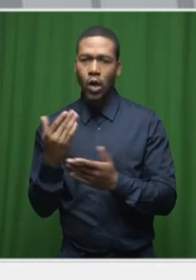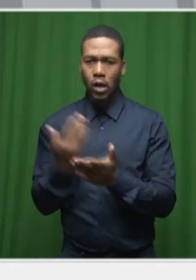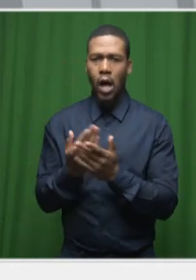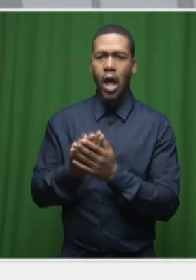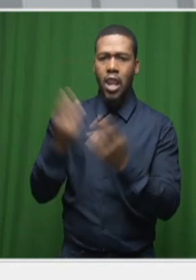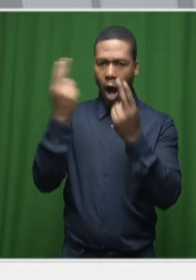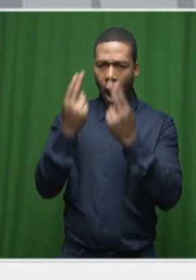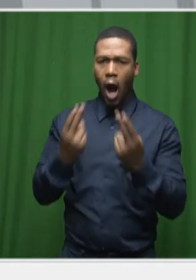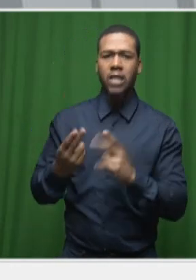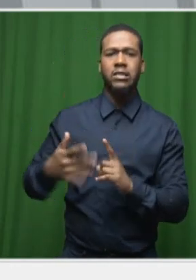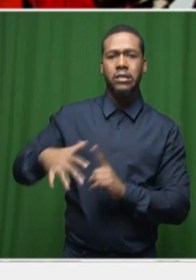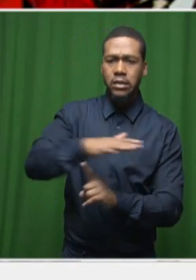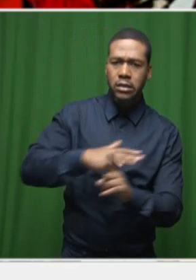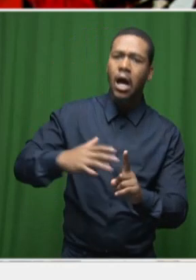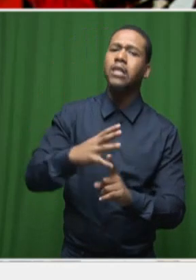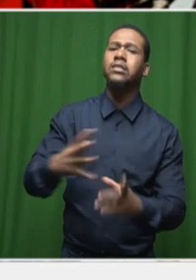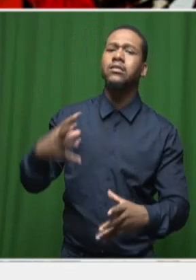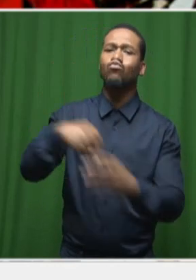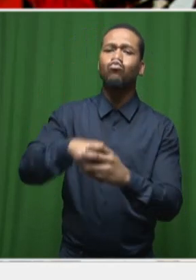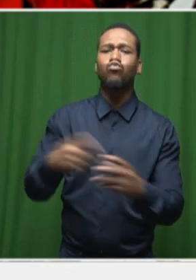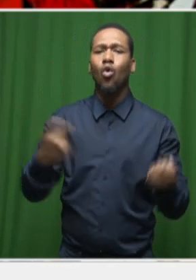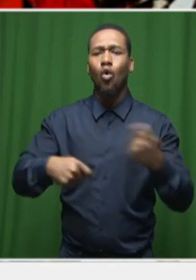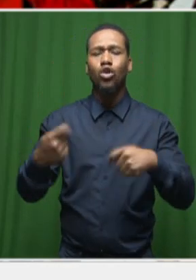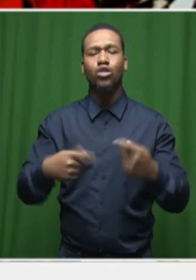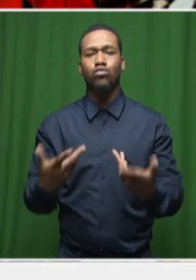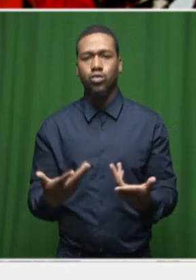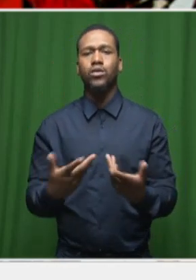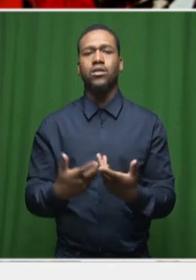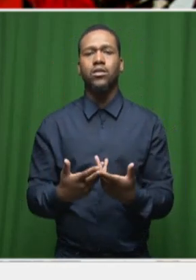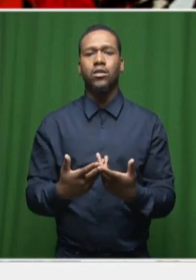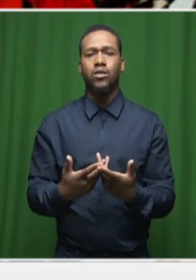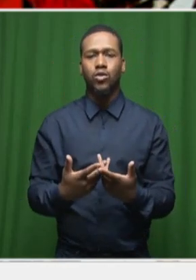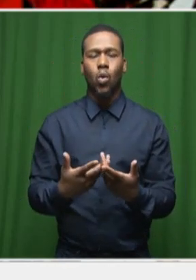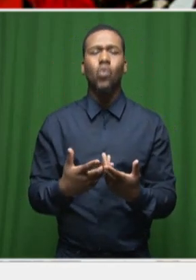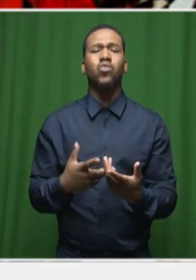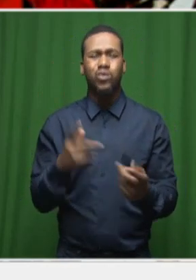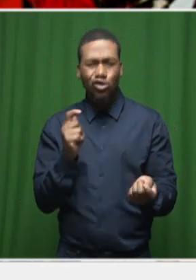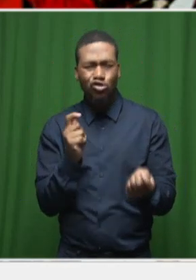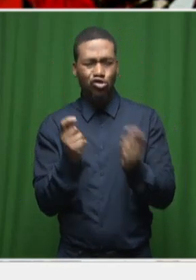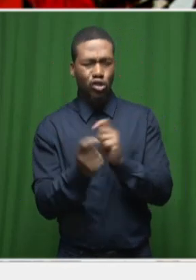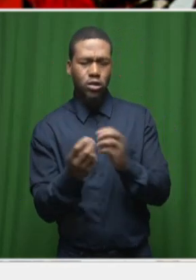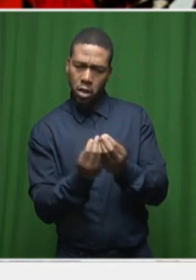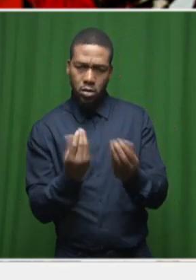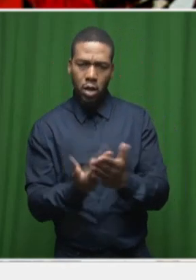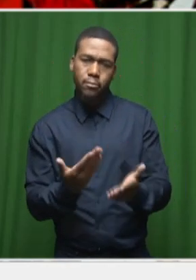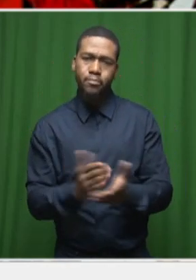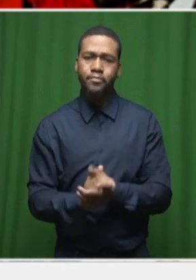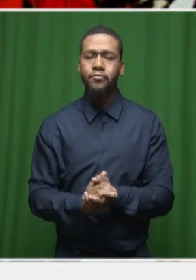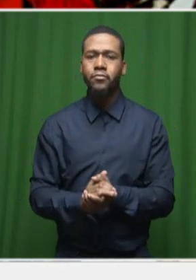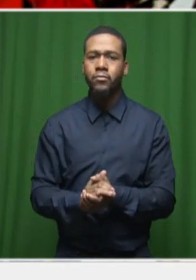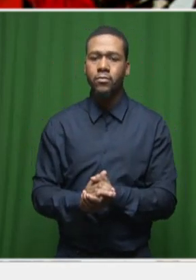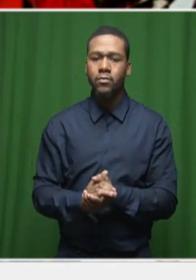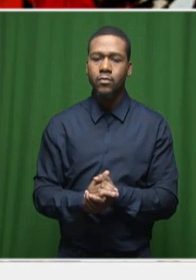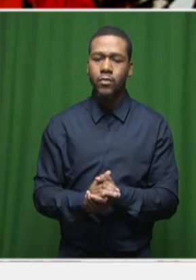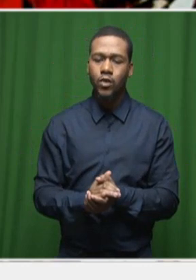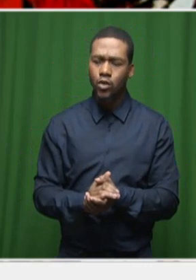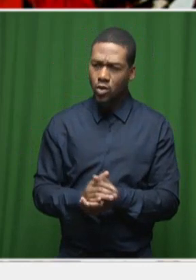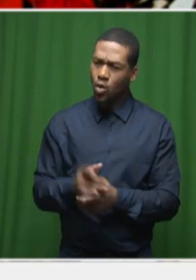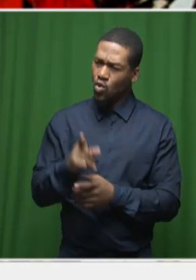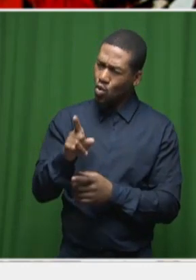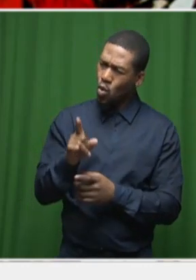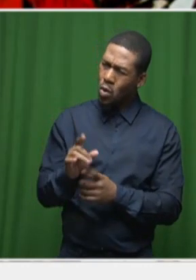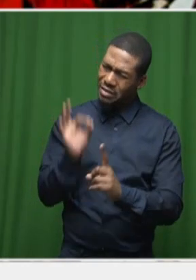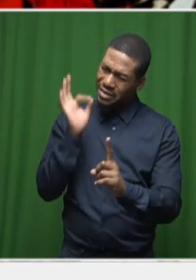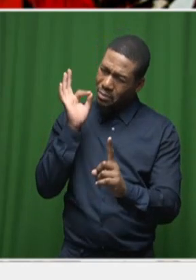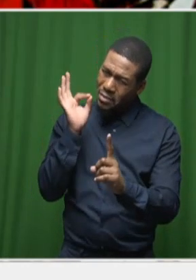landscape and contribute towards bringing what we think is change. So what exactly is it that you are looking for from these finalists? Is